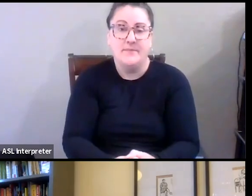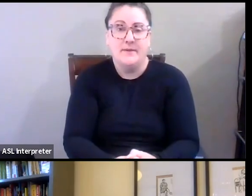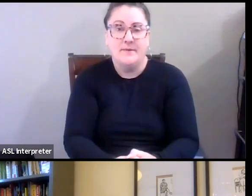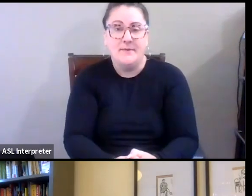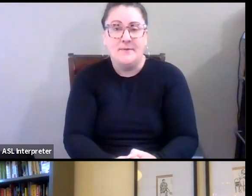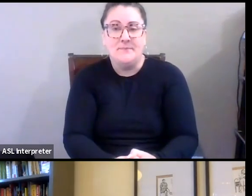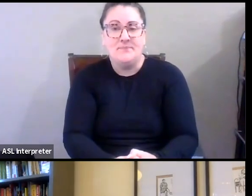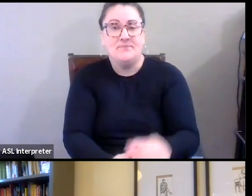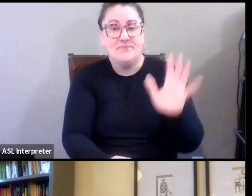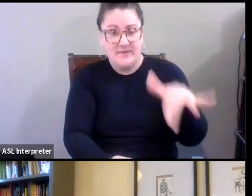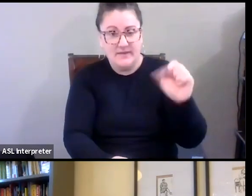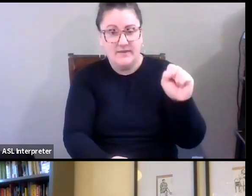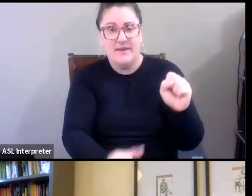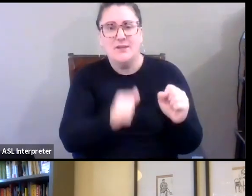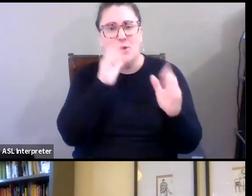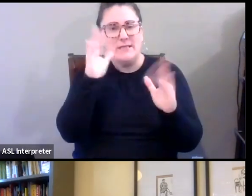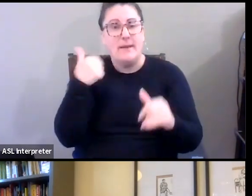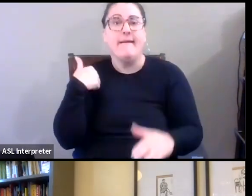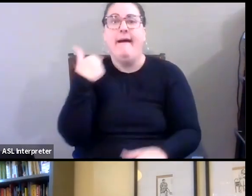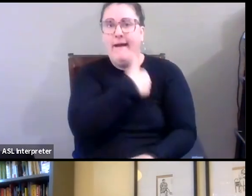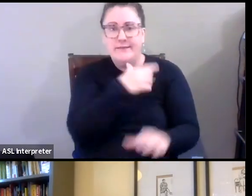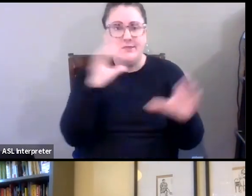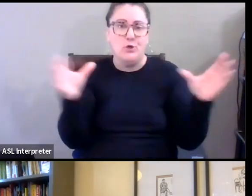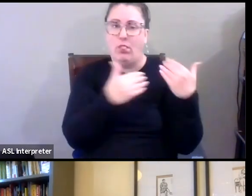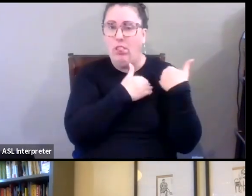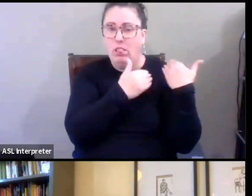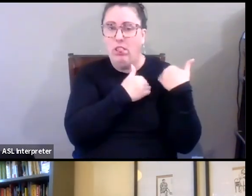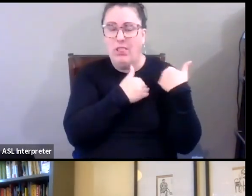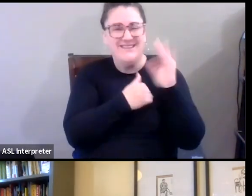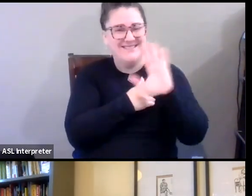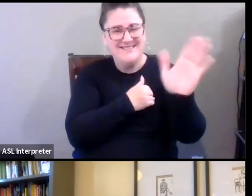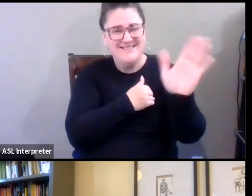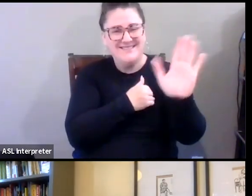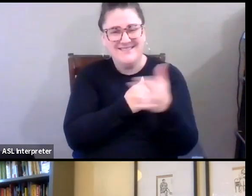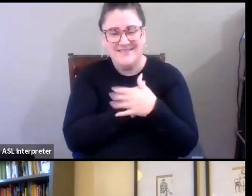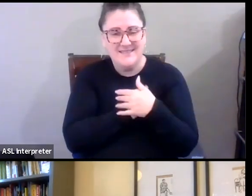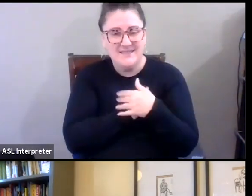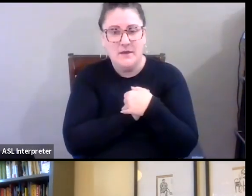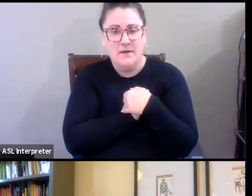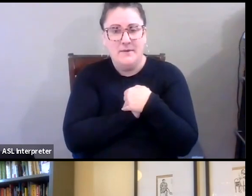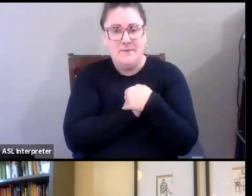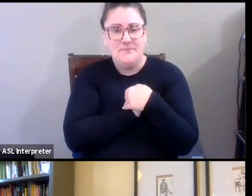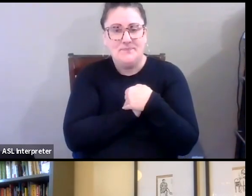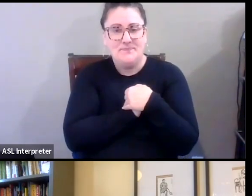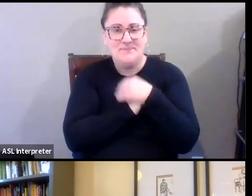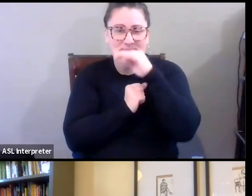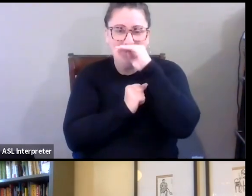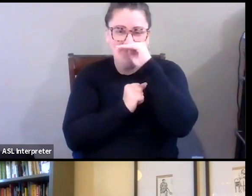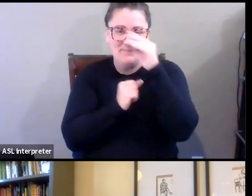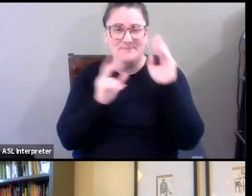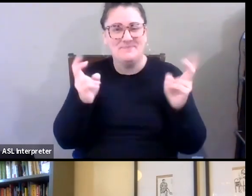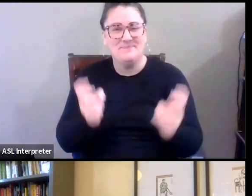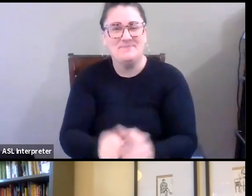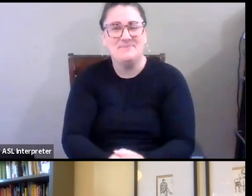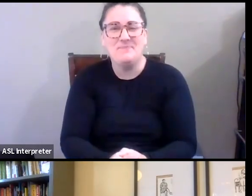Yes. And not expect us to do it, you know, educate yourselves. I mean, the industry.